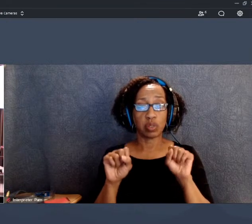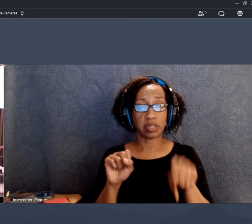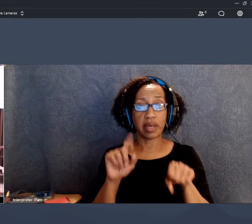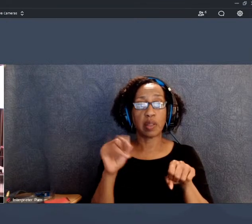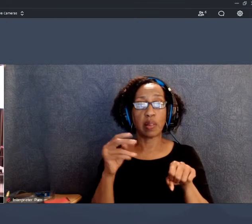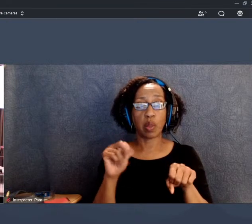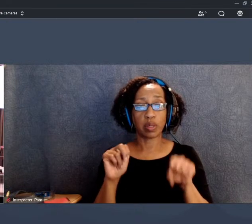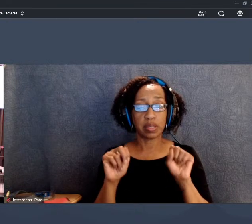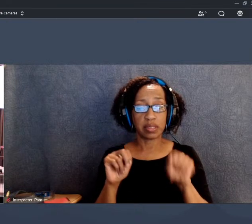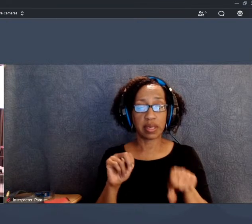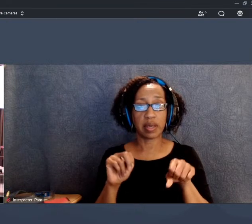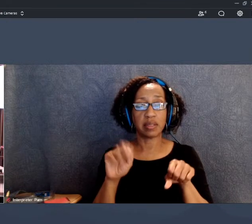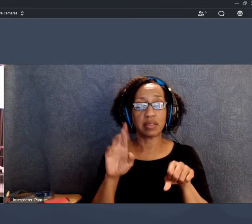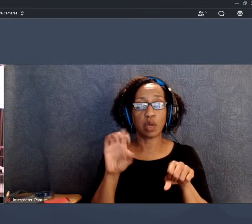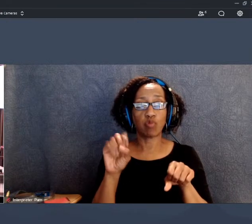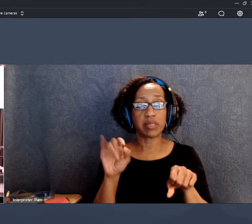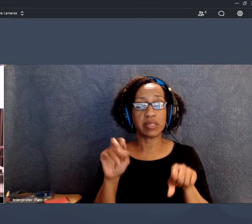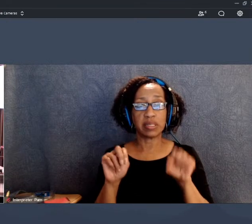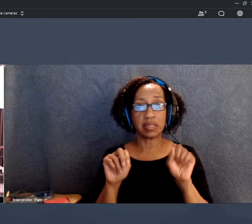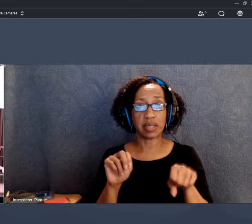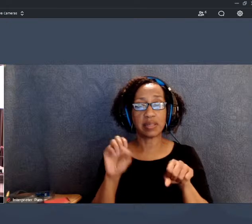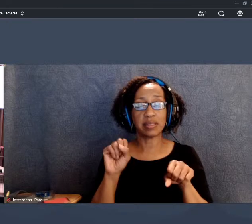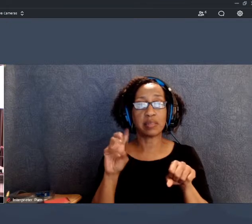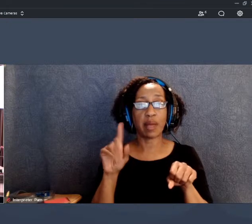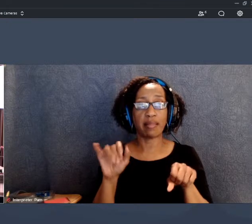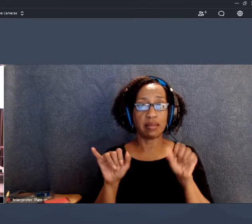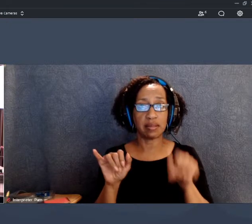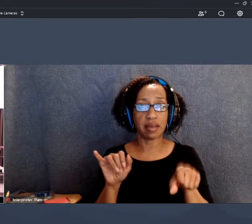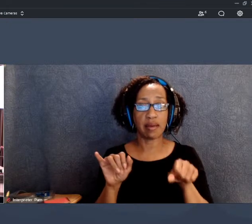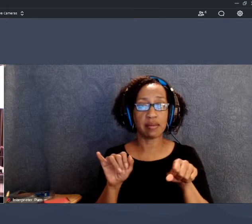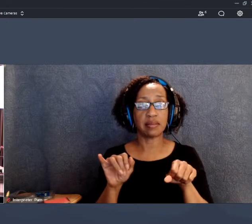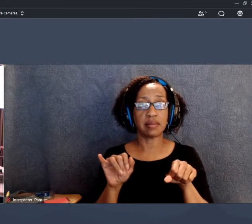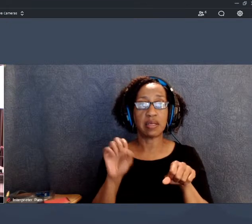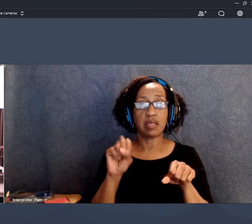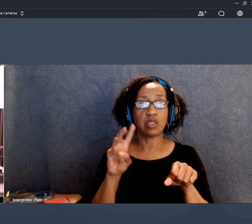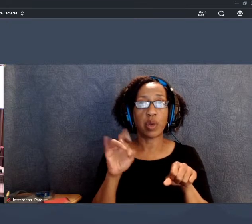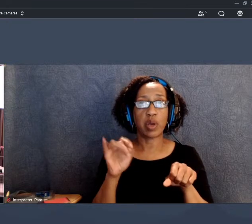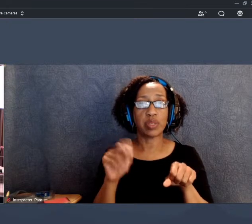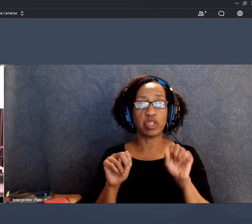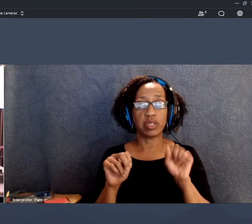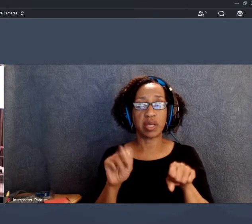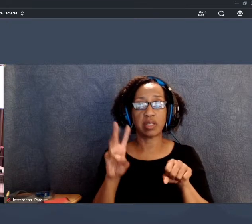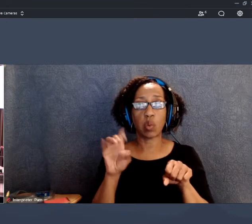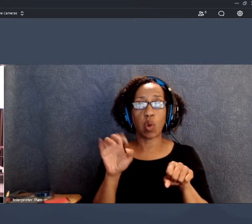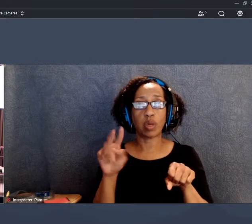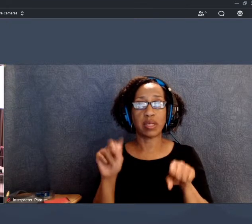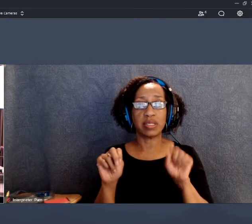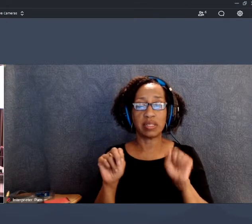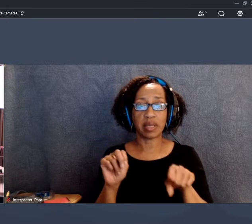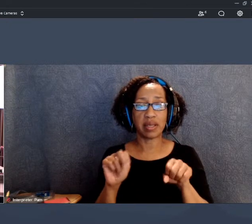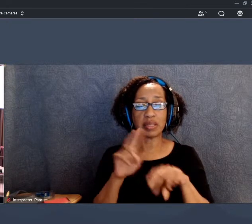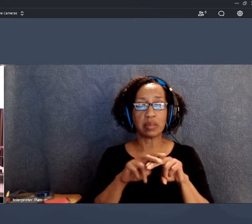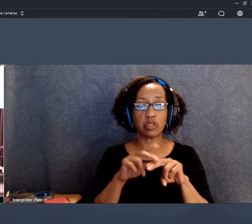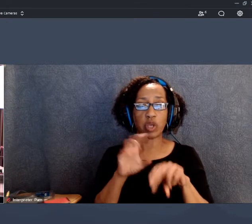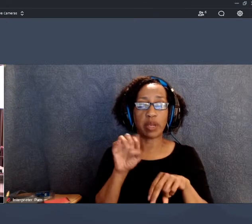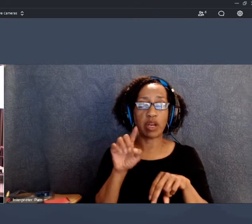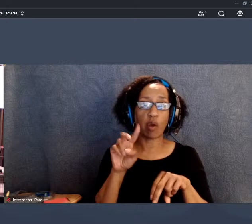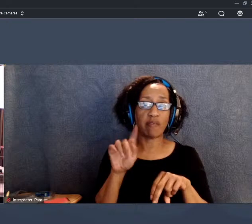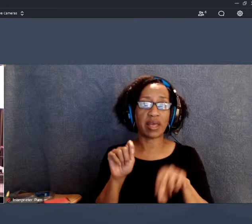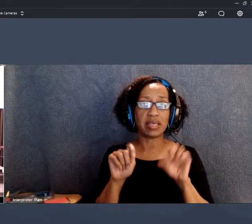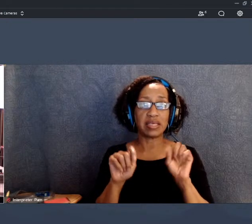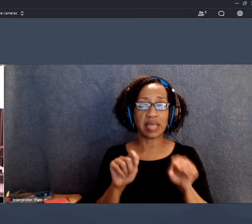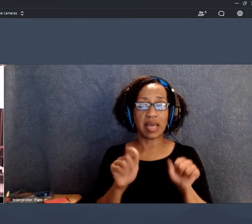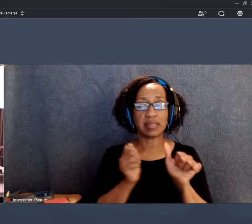yes. Robinson, yes. Smiley, yes. Swearingen, yes. Warren, yes. Chairman Colette, yes. Thank you. That item